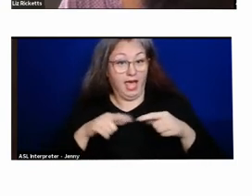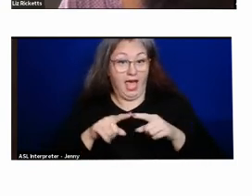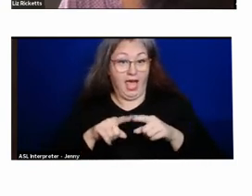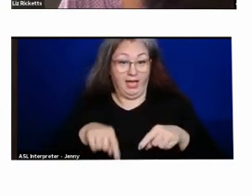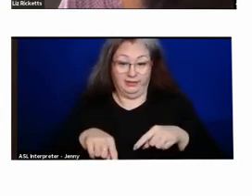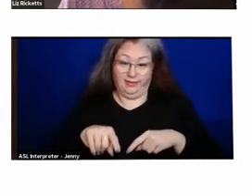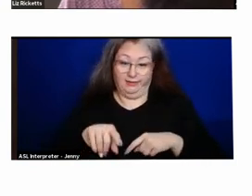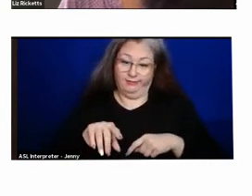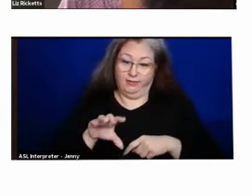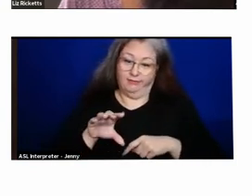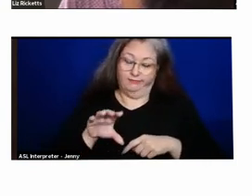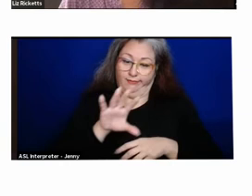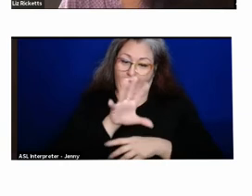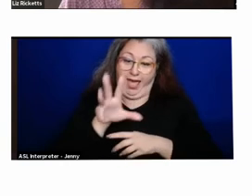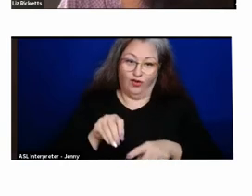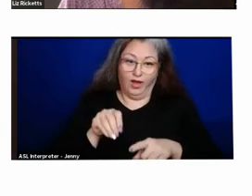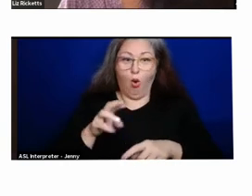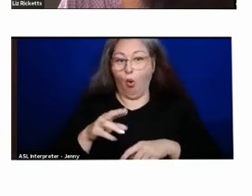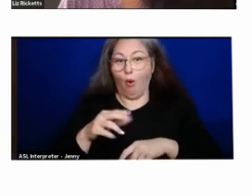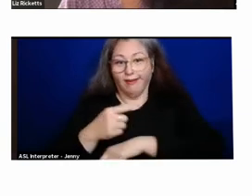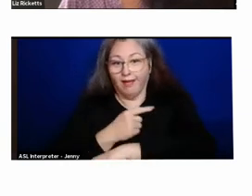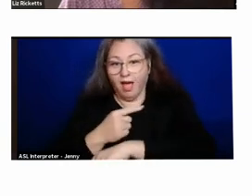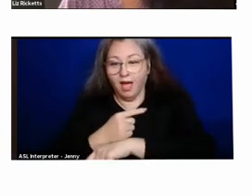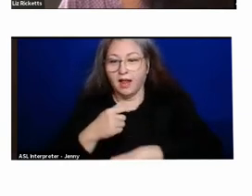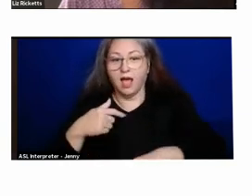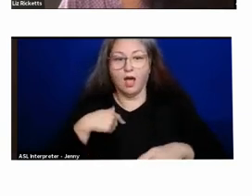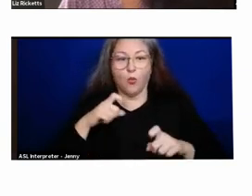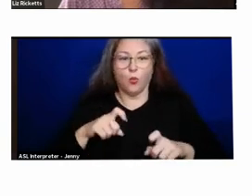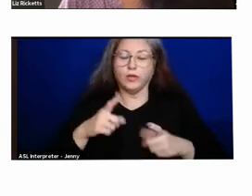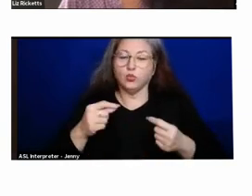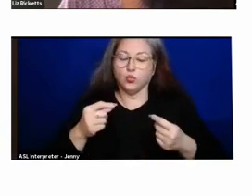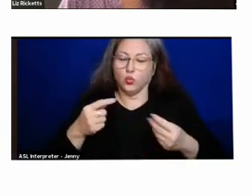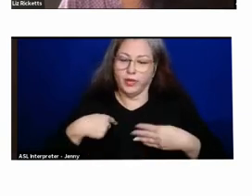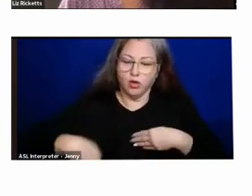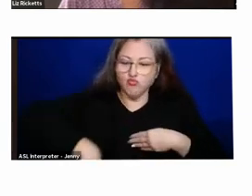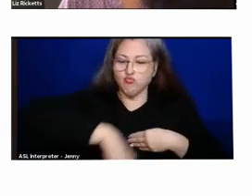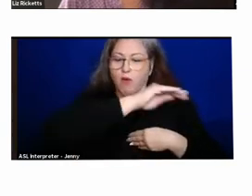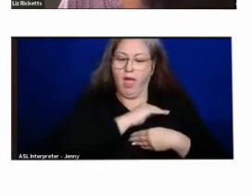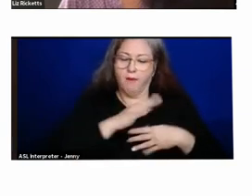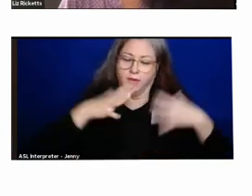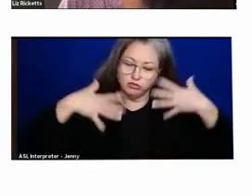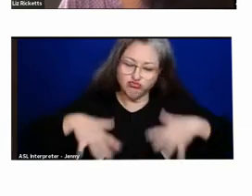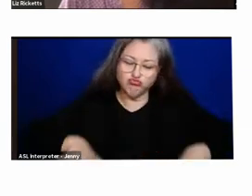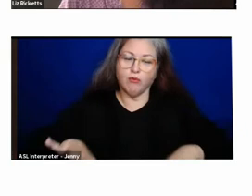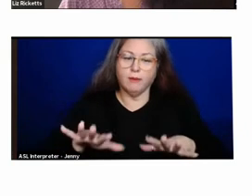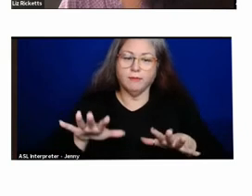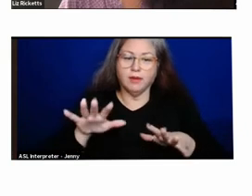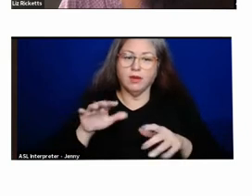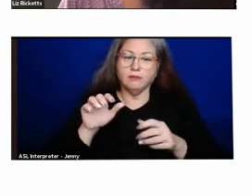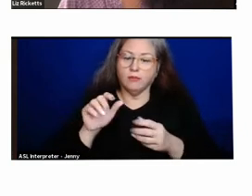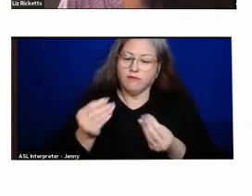Ghana, we wrapped and draped in our fabrics. The aesthetic